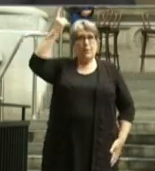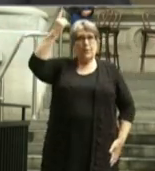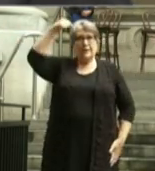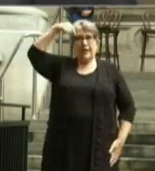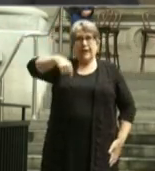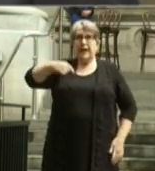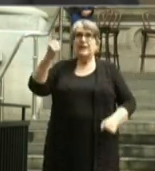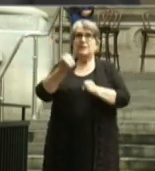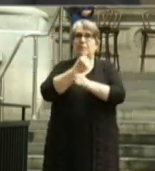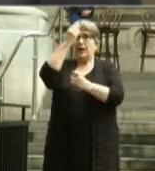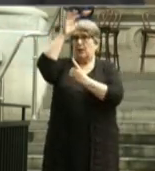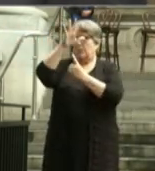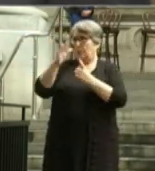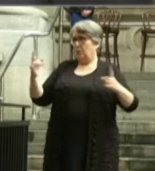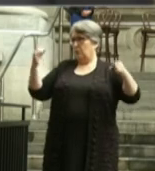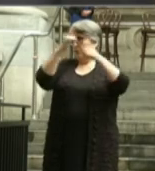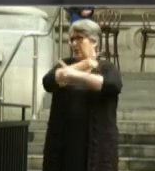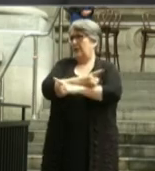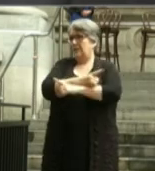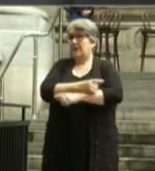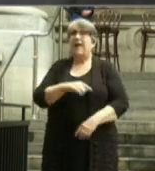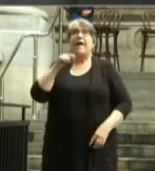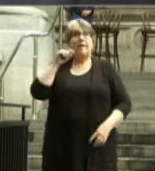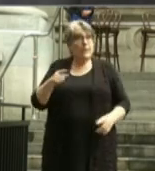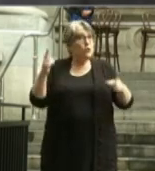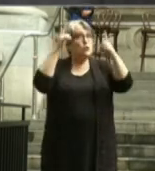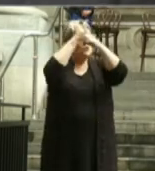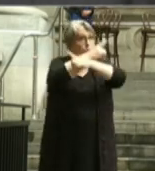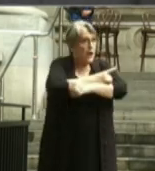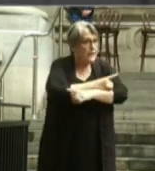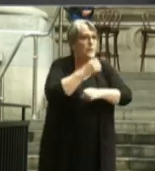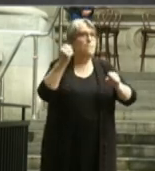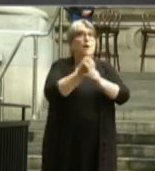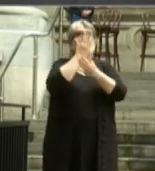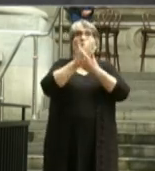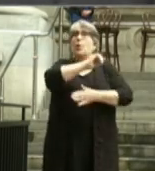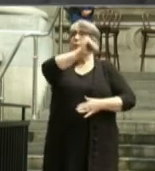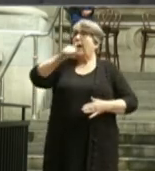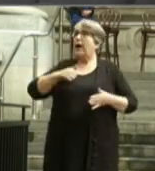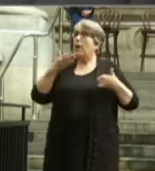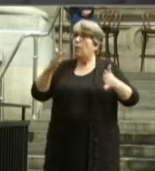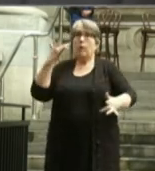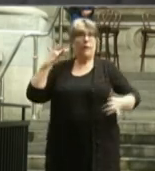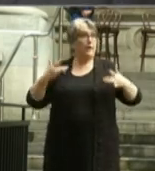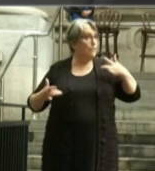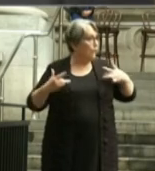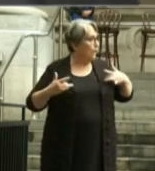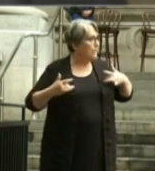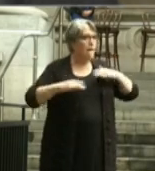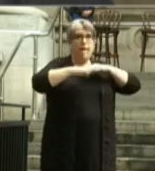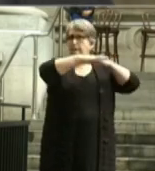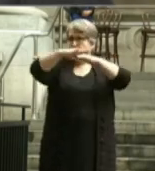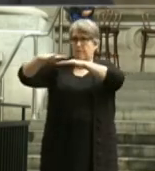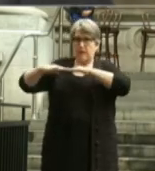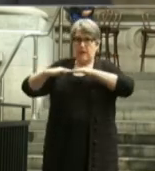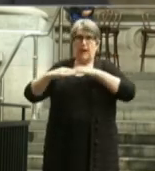to make this important change. A change that ensures that our democracy is yet